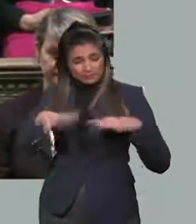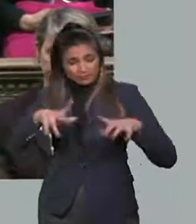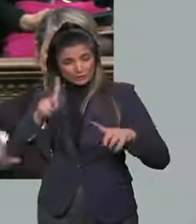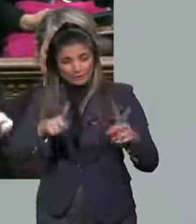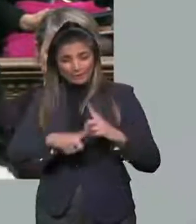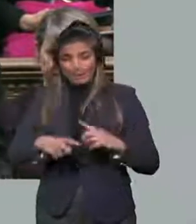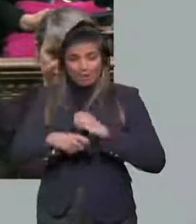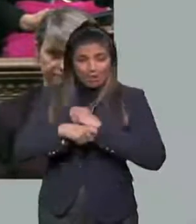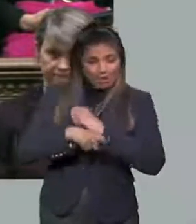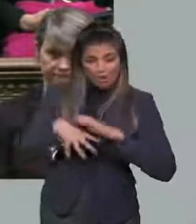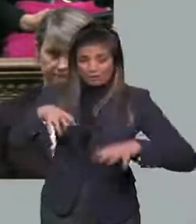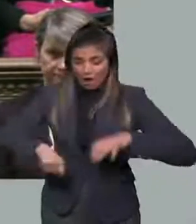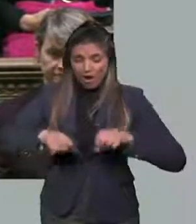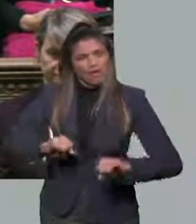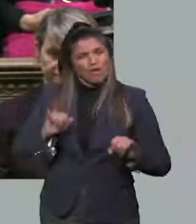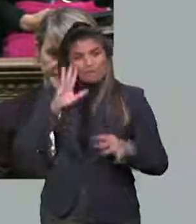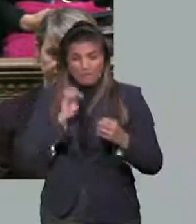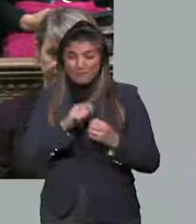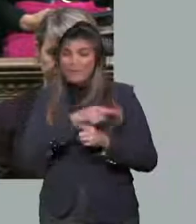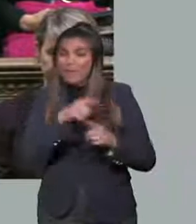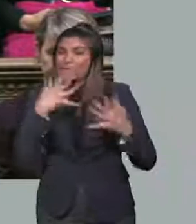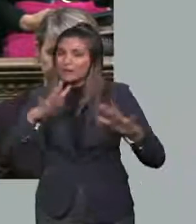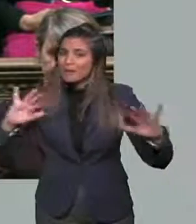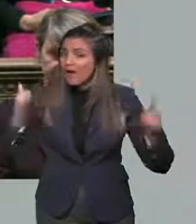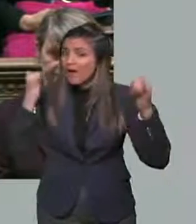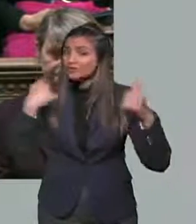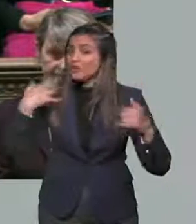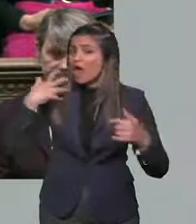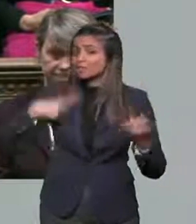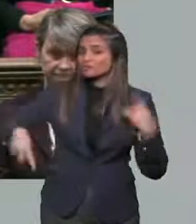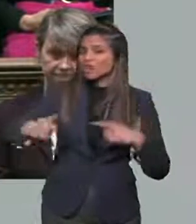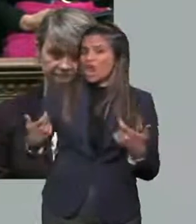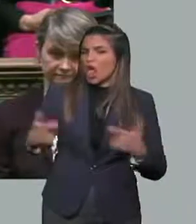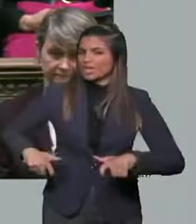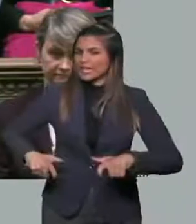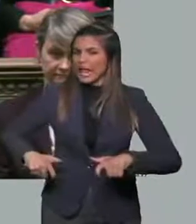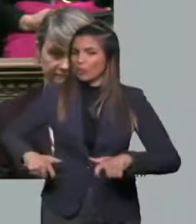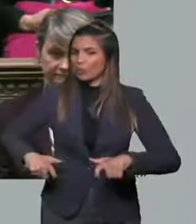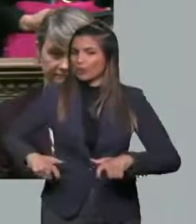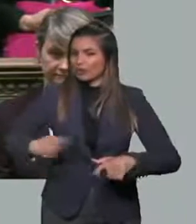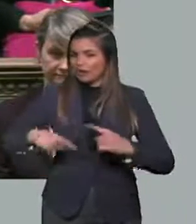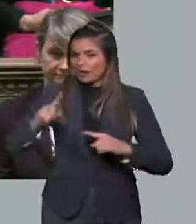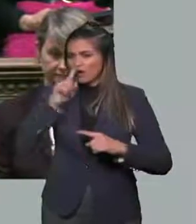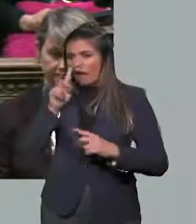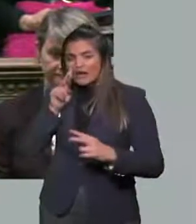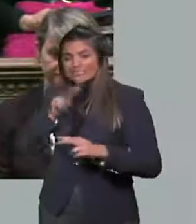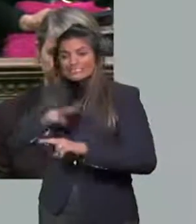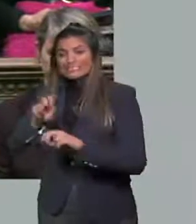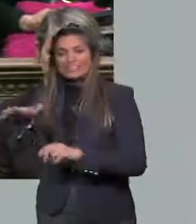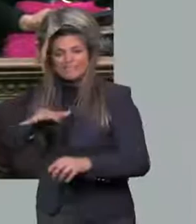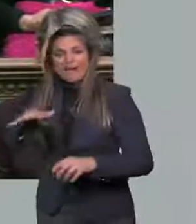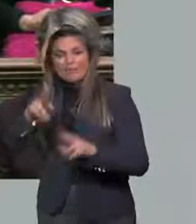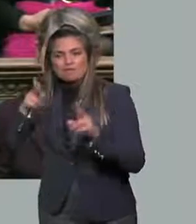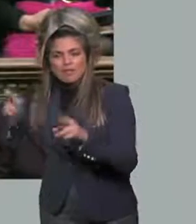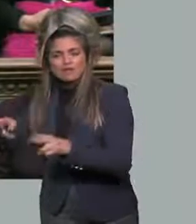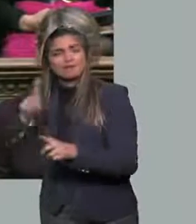Speaker, they partied while the country was in lockdown and were unable to see their dying loved ones. Can the